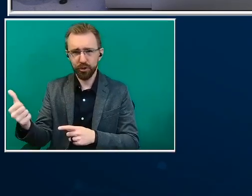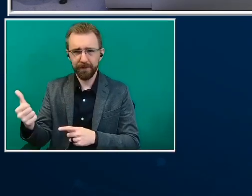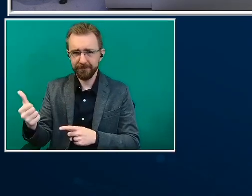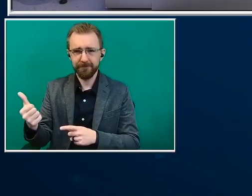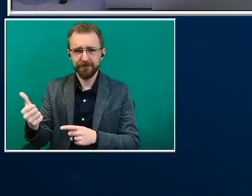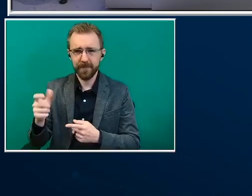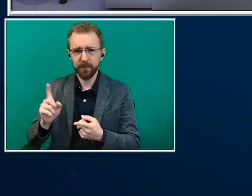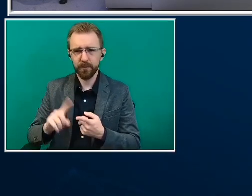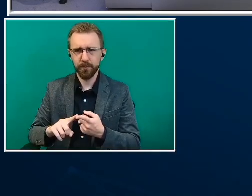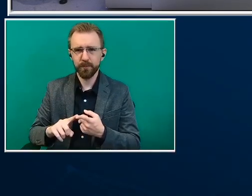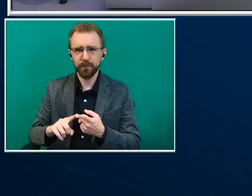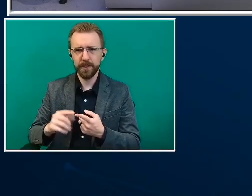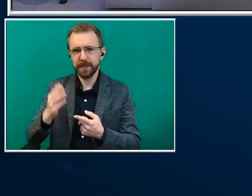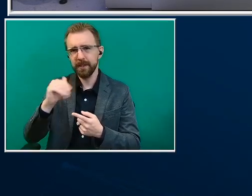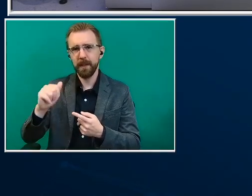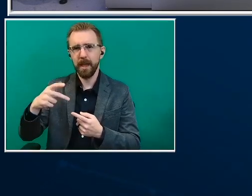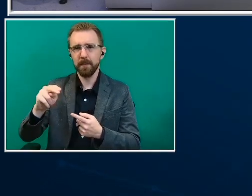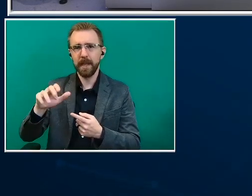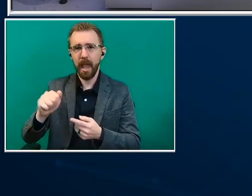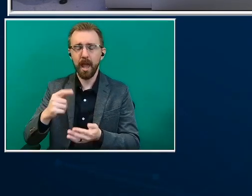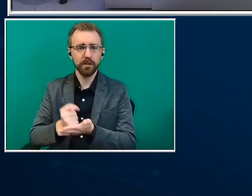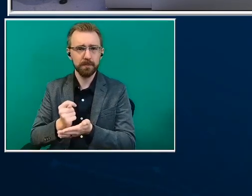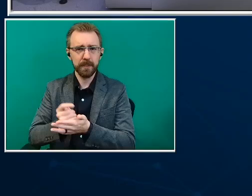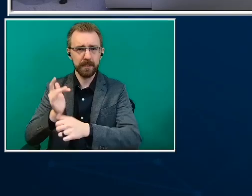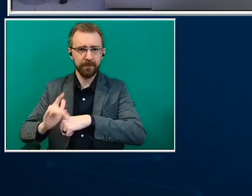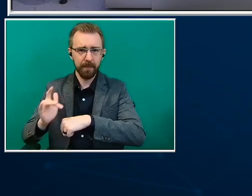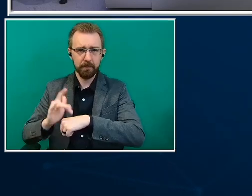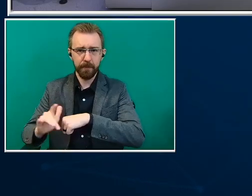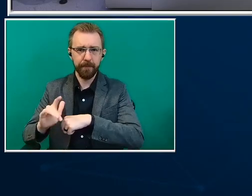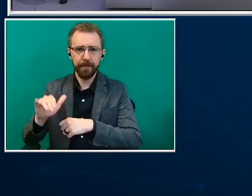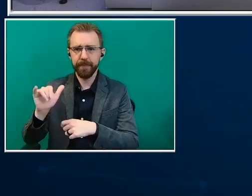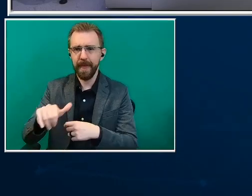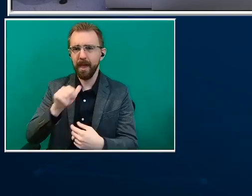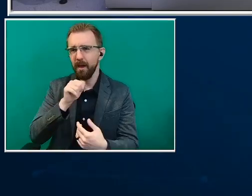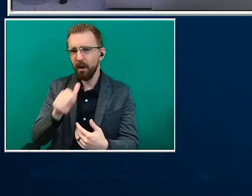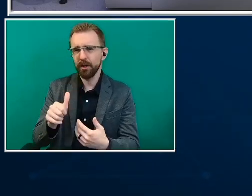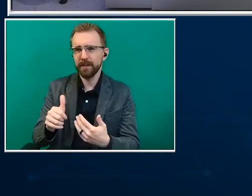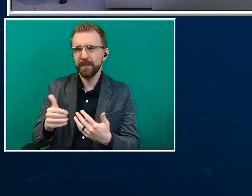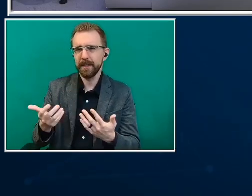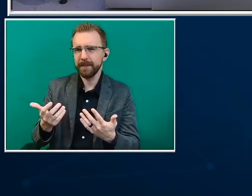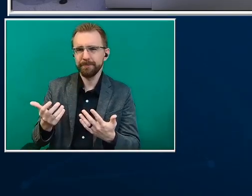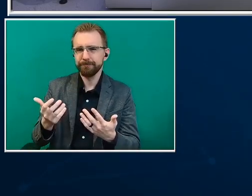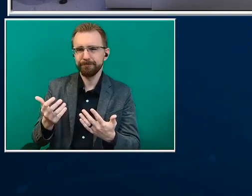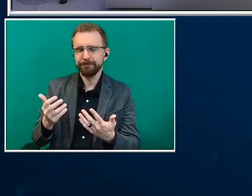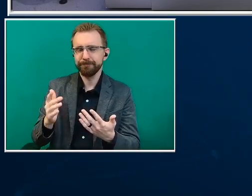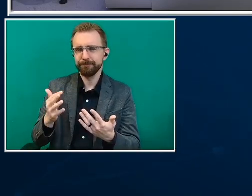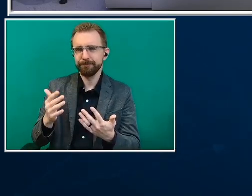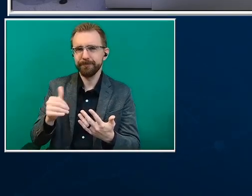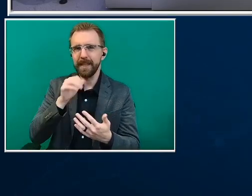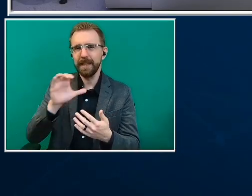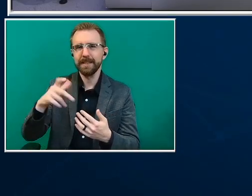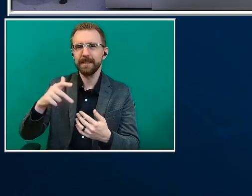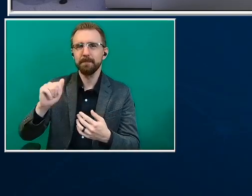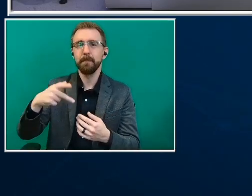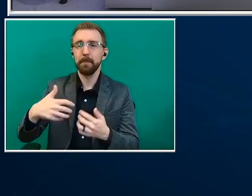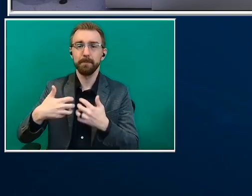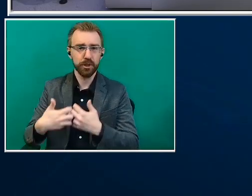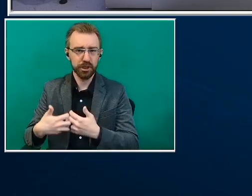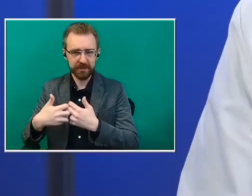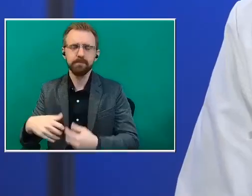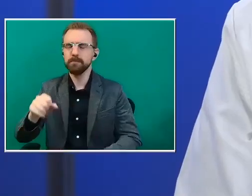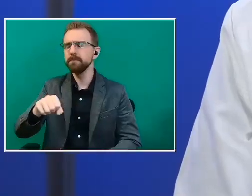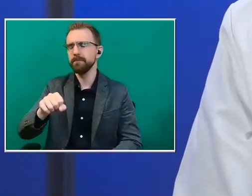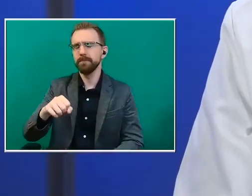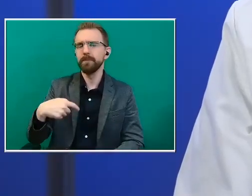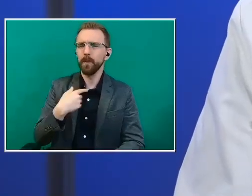sleep apnea treatments that are available that aren't the CPAP machine. Absolutely. Yeah, we have several